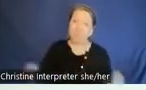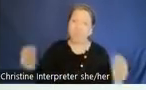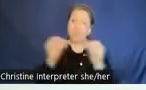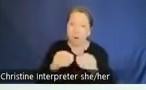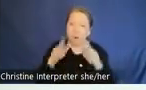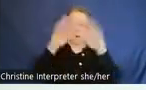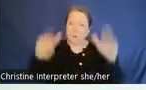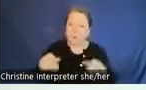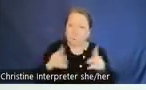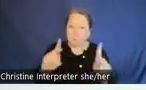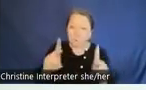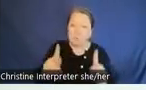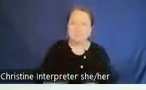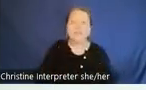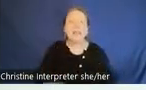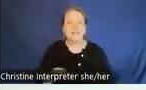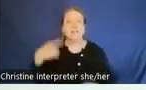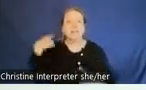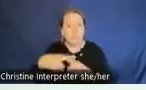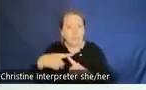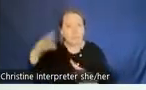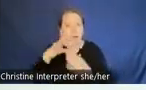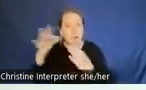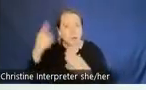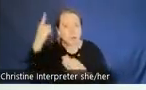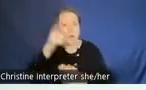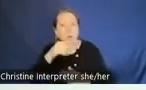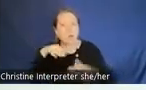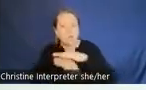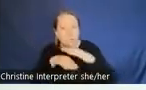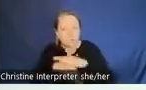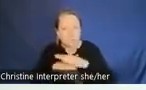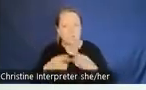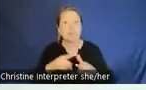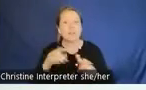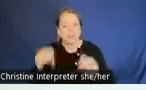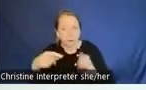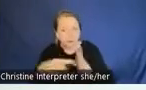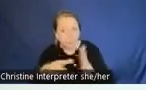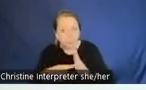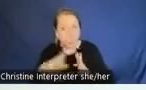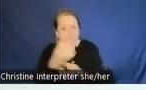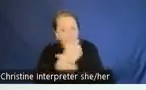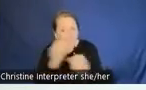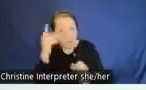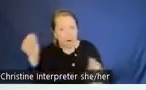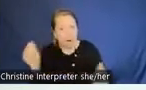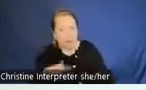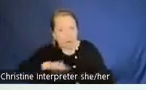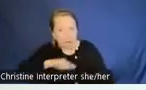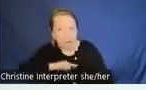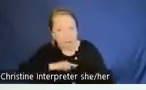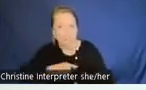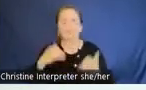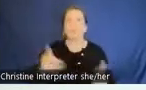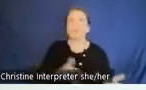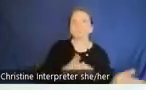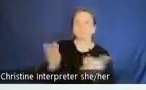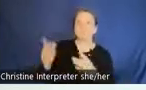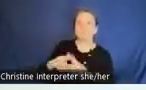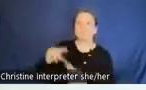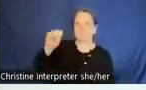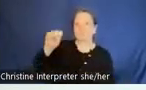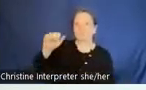especially options that are accessible, affordable, and safe. With that said, I would now like to turn the program over to Sarah